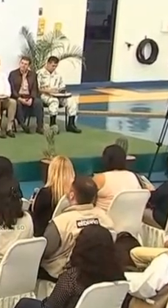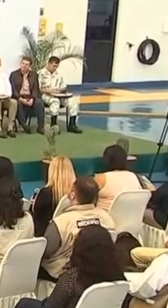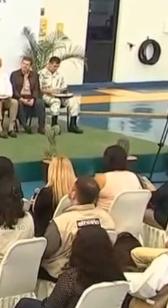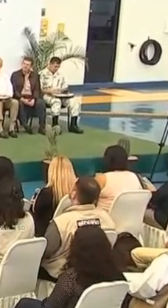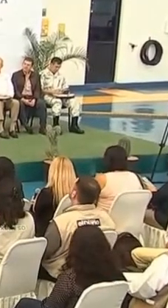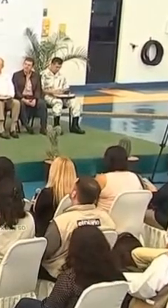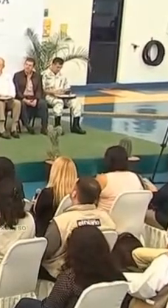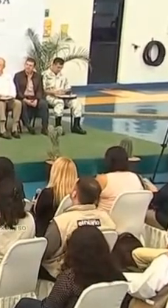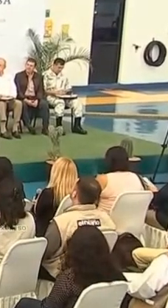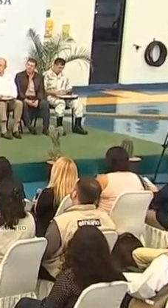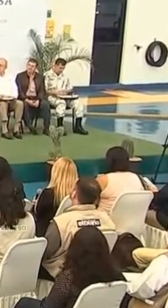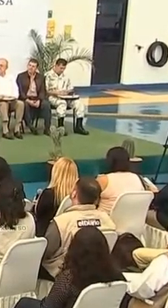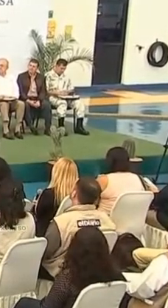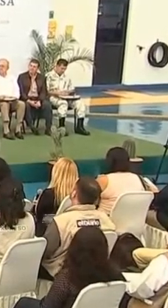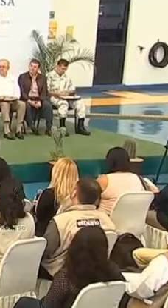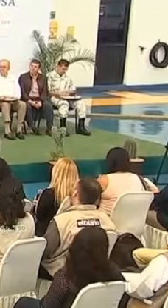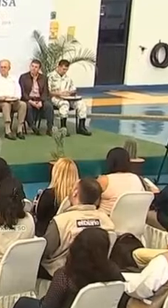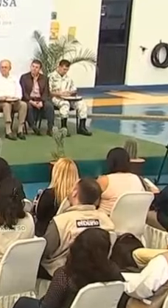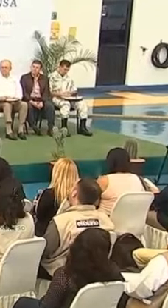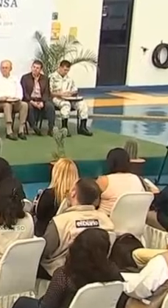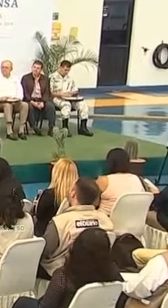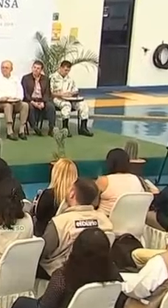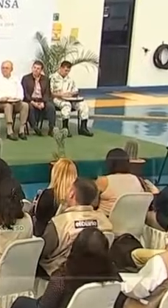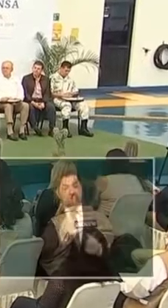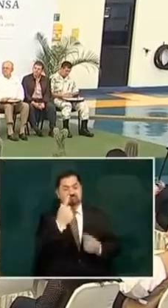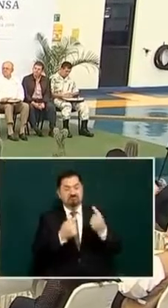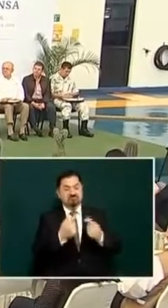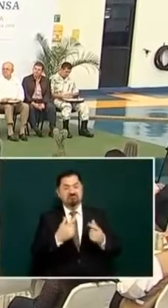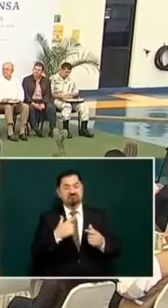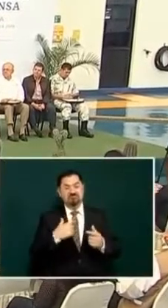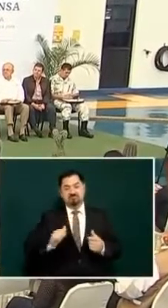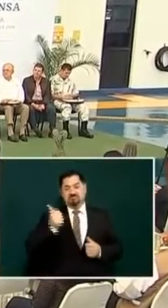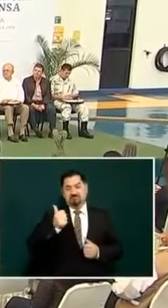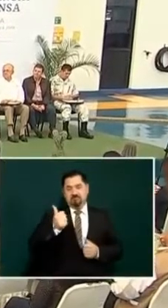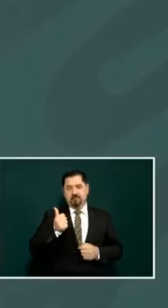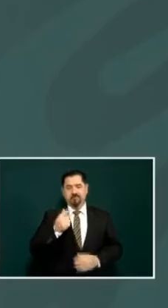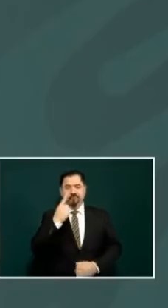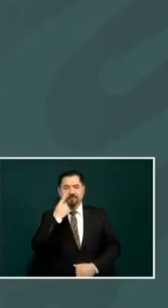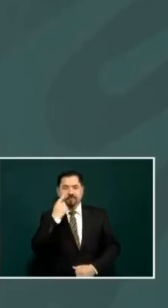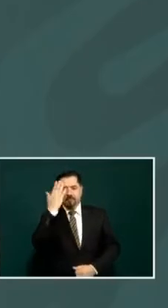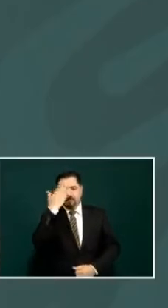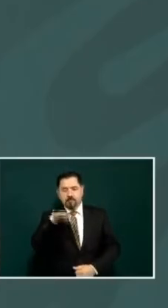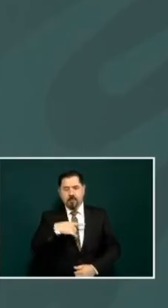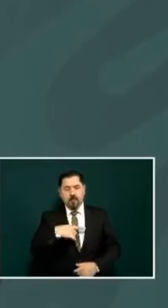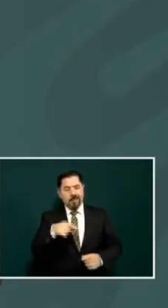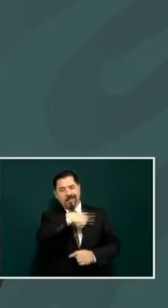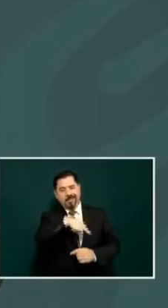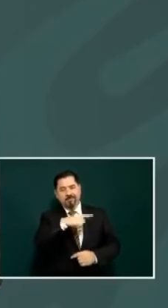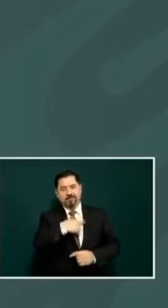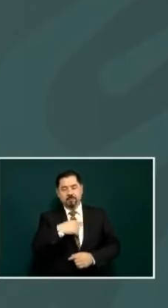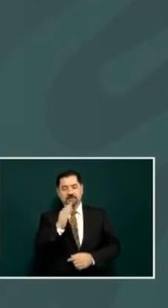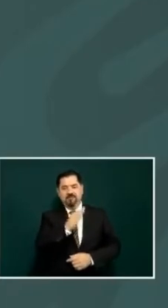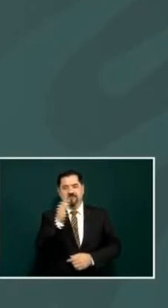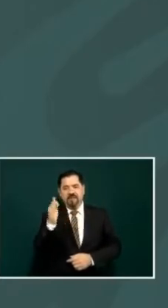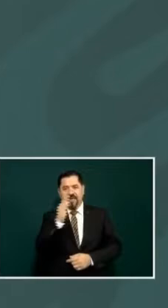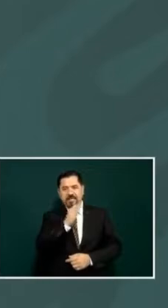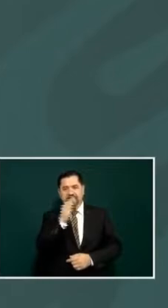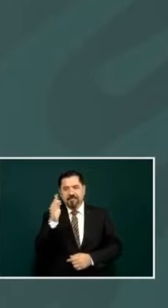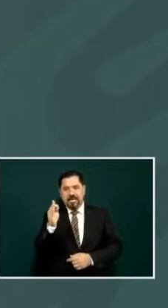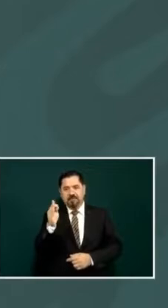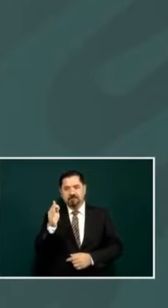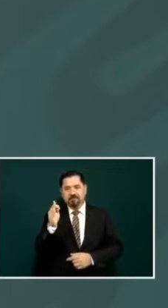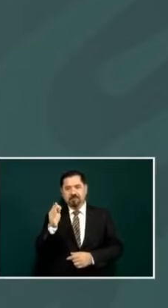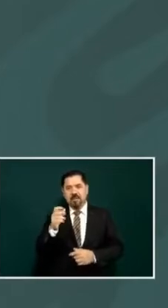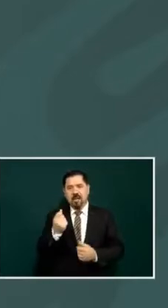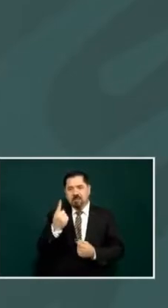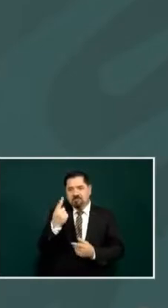and they even extort us like you know there's a date since they know there's a date then